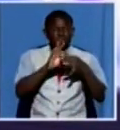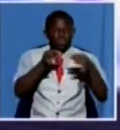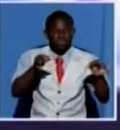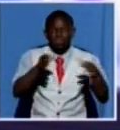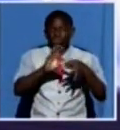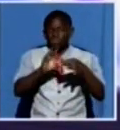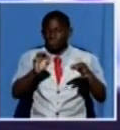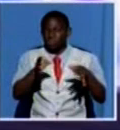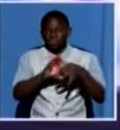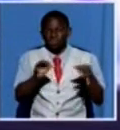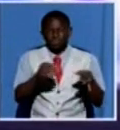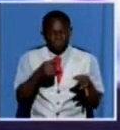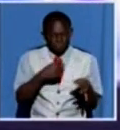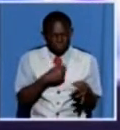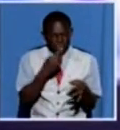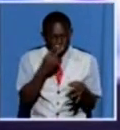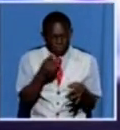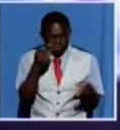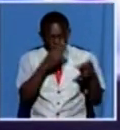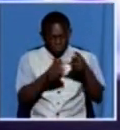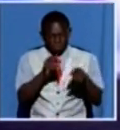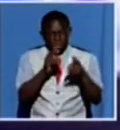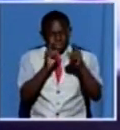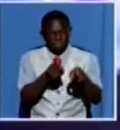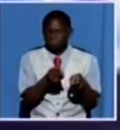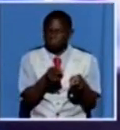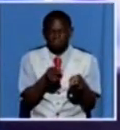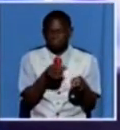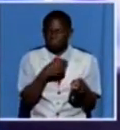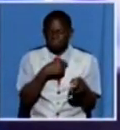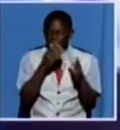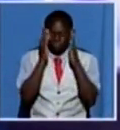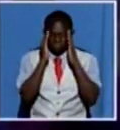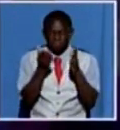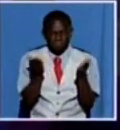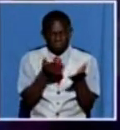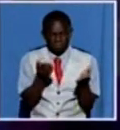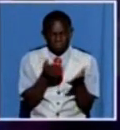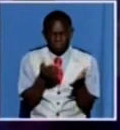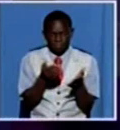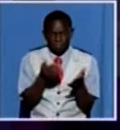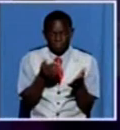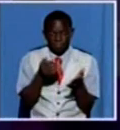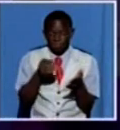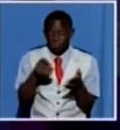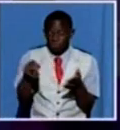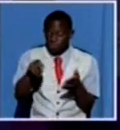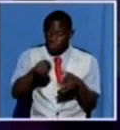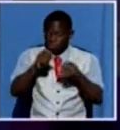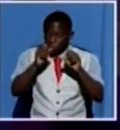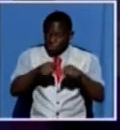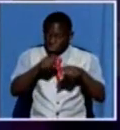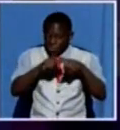the perceptions, on assumptions, and on falsehood, and on misinformation, as well described by the